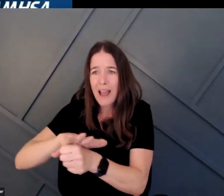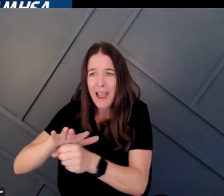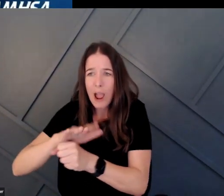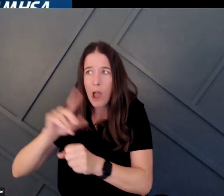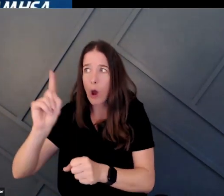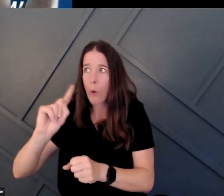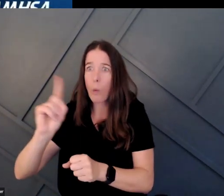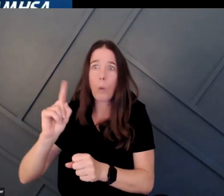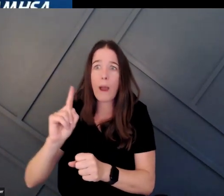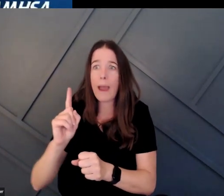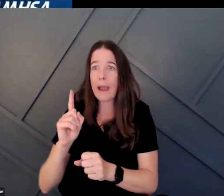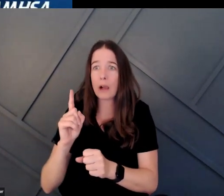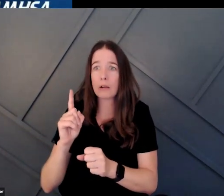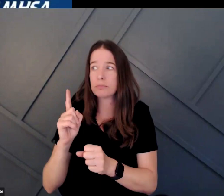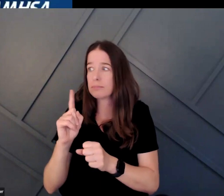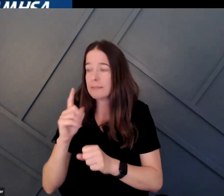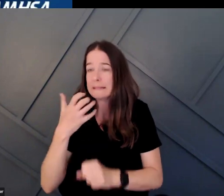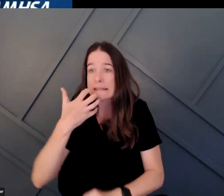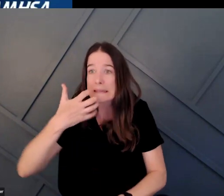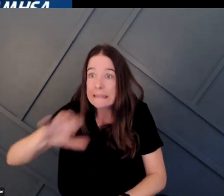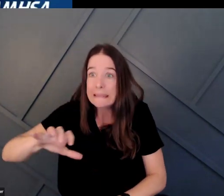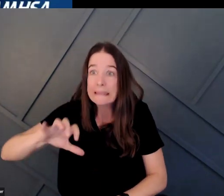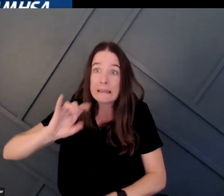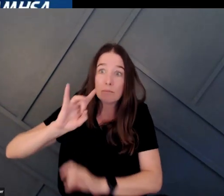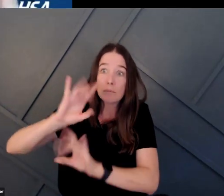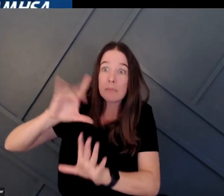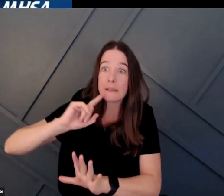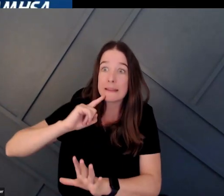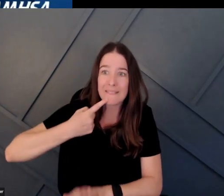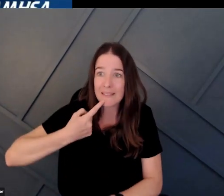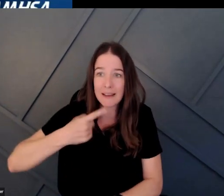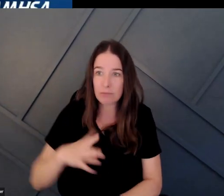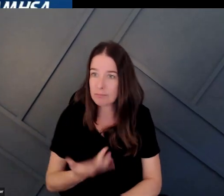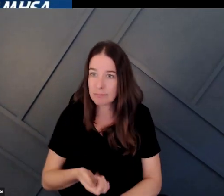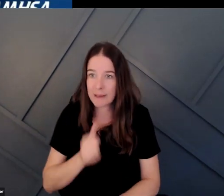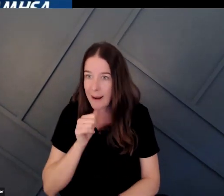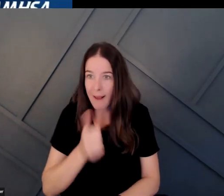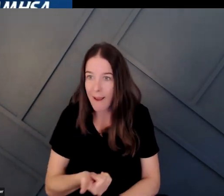humidity was being mapped as the most severe. So we have a lot more to